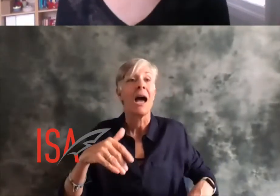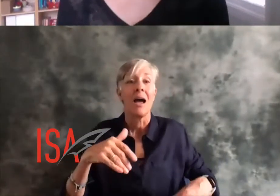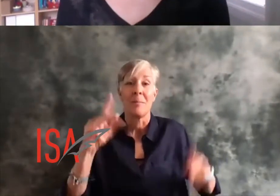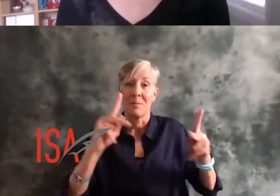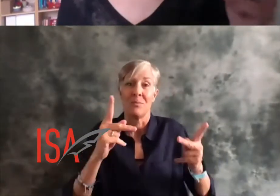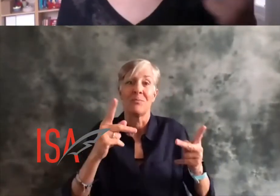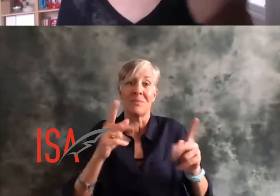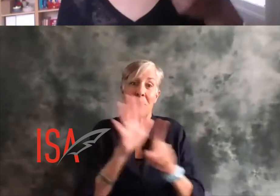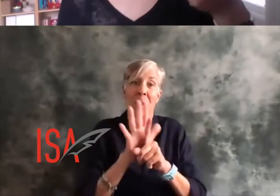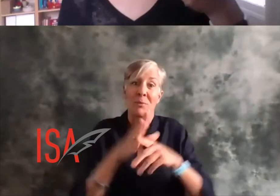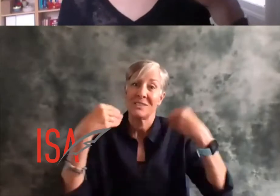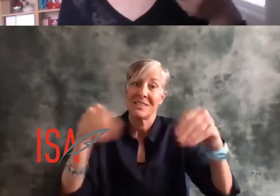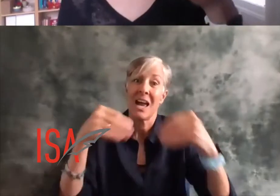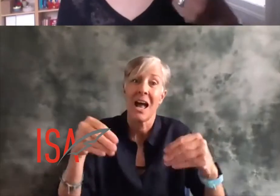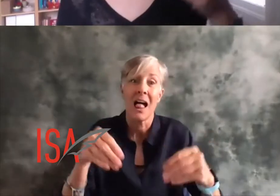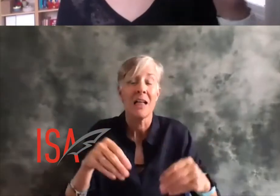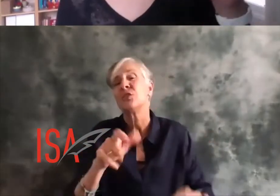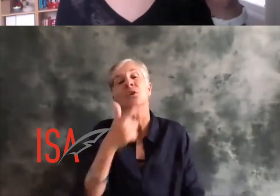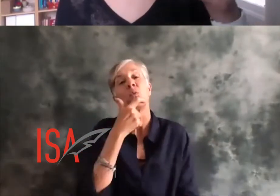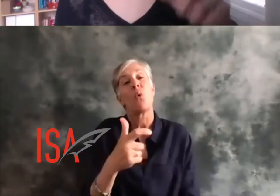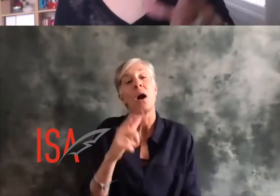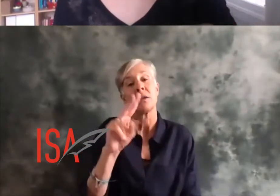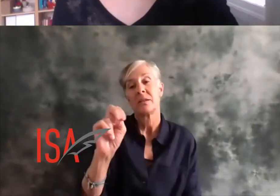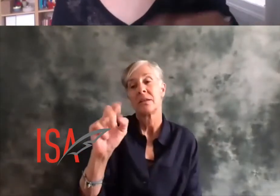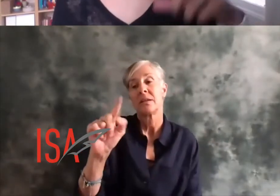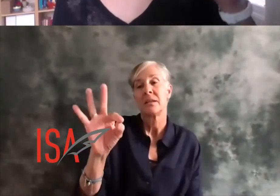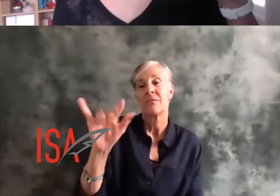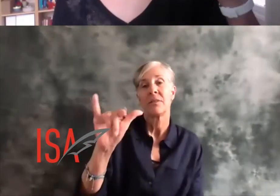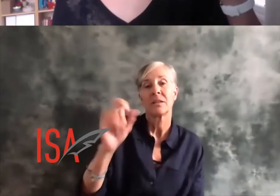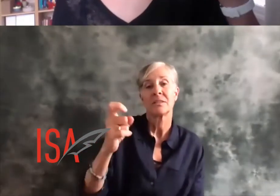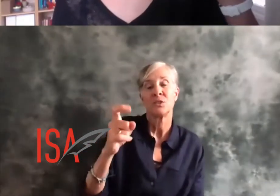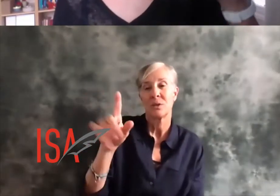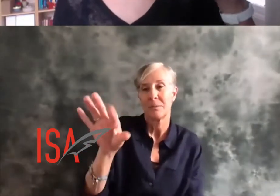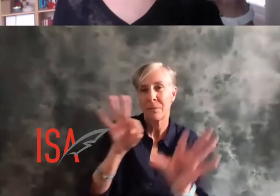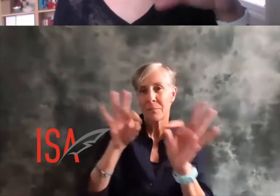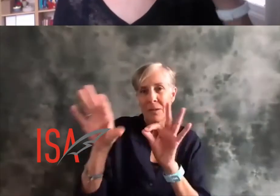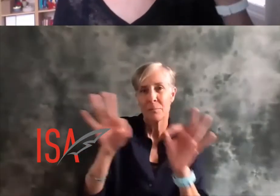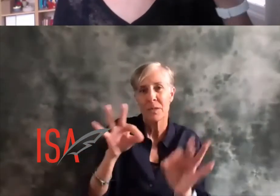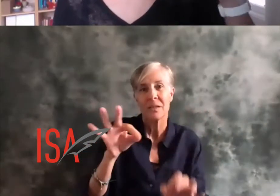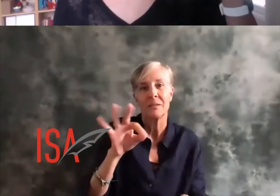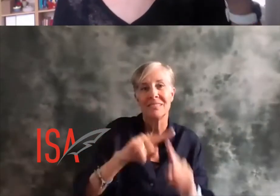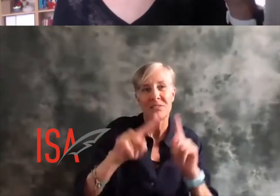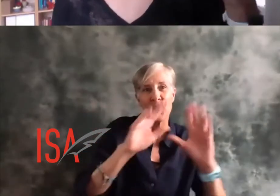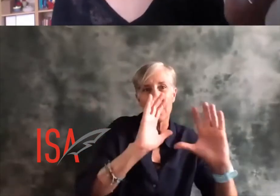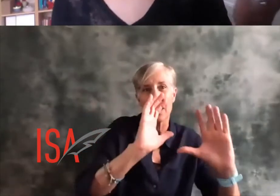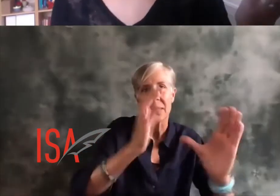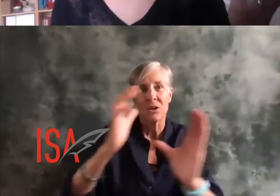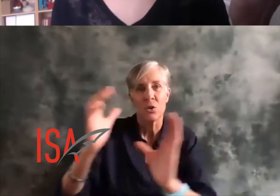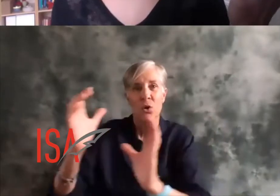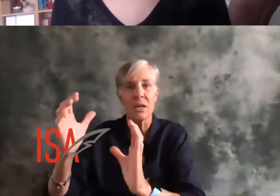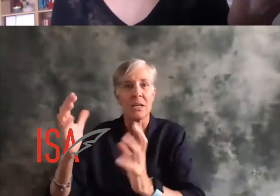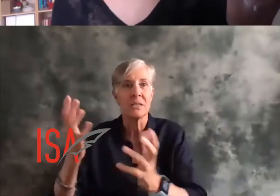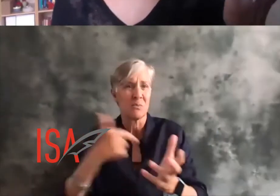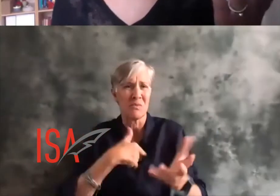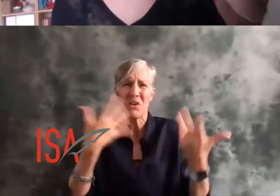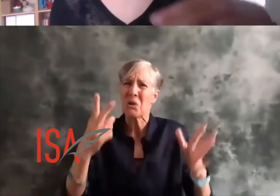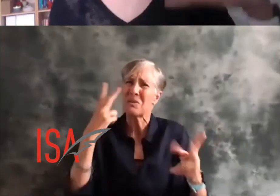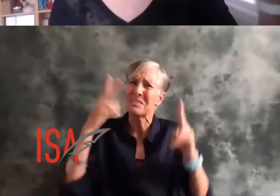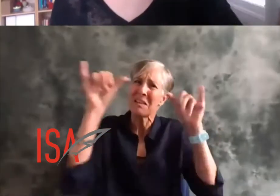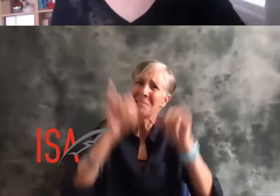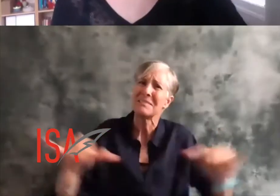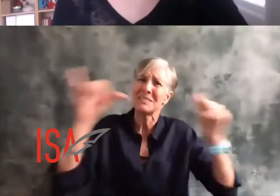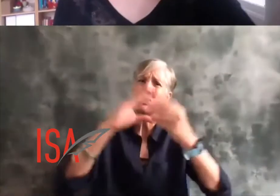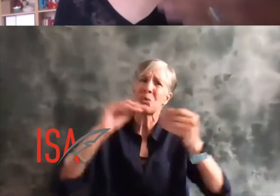because you can just scroll through Netflix and you can just pick out your handful of categories that, you know, we've seen them over and